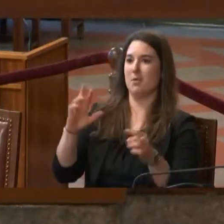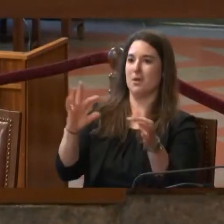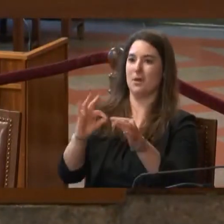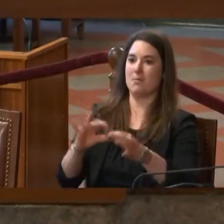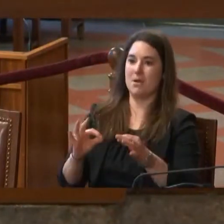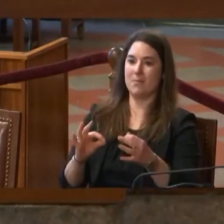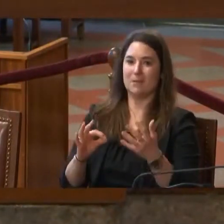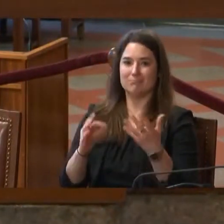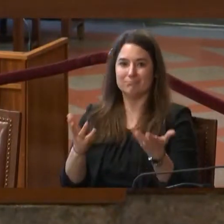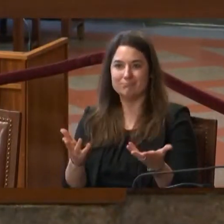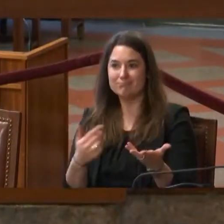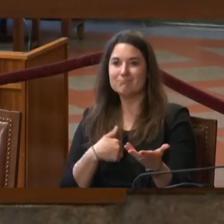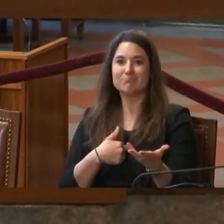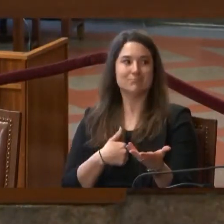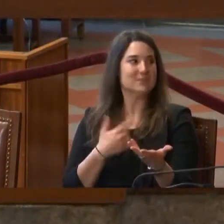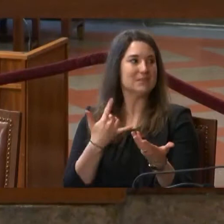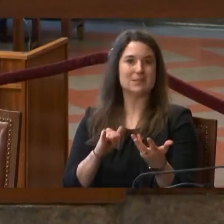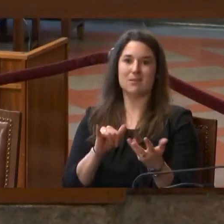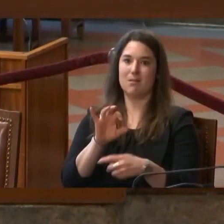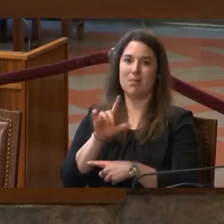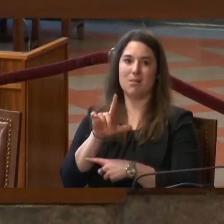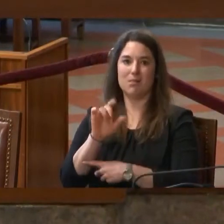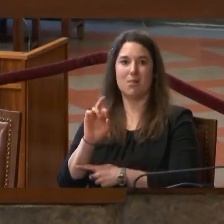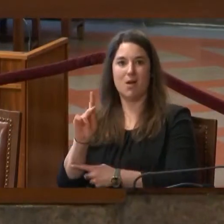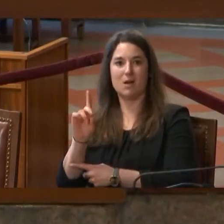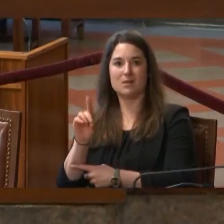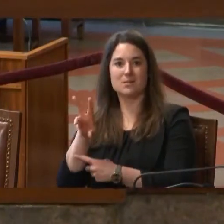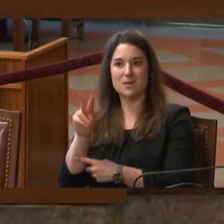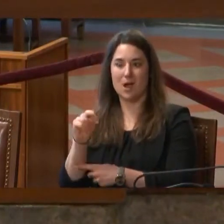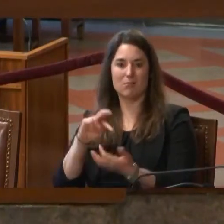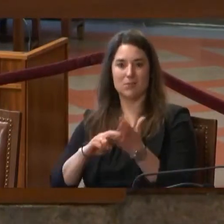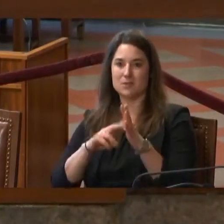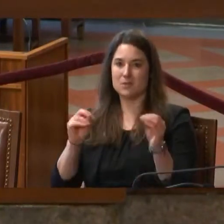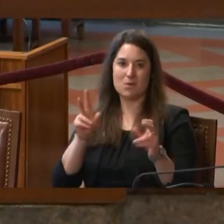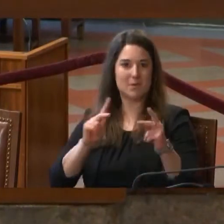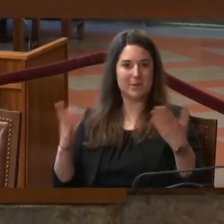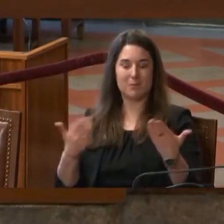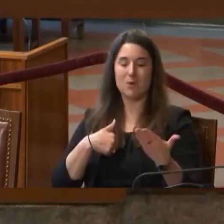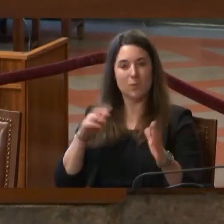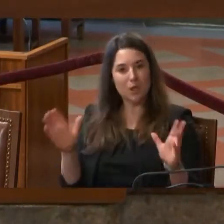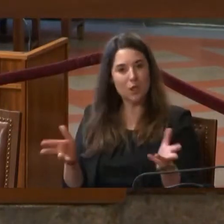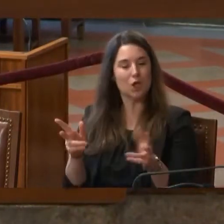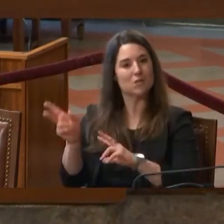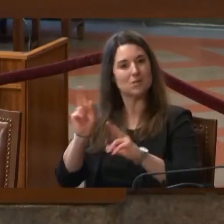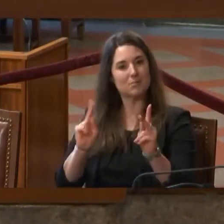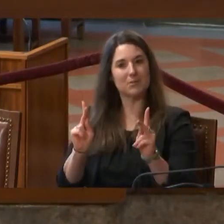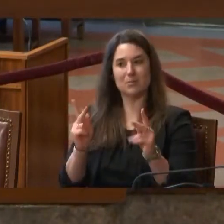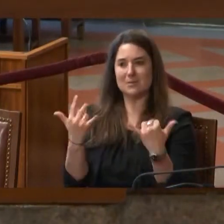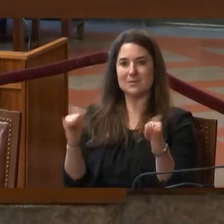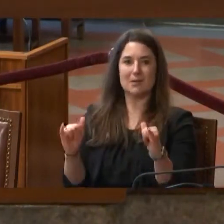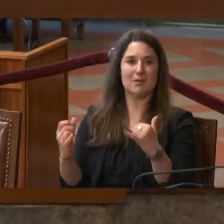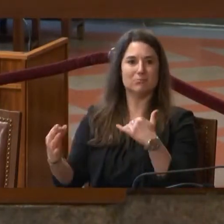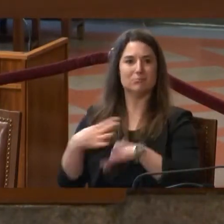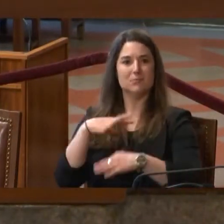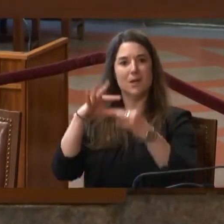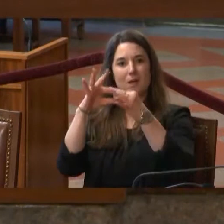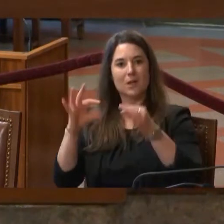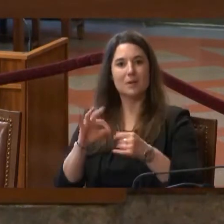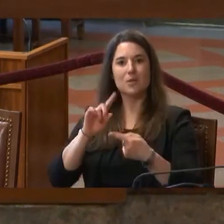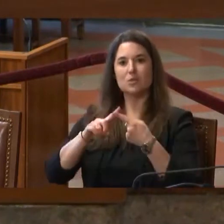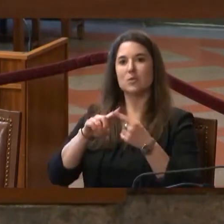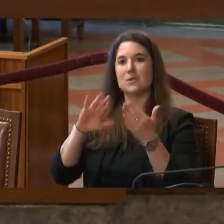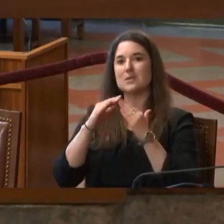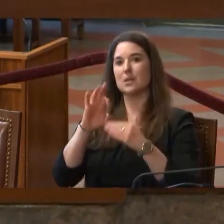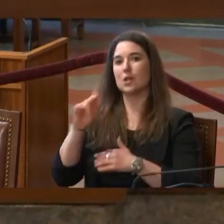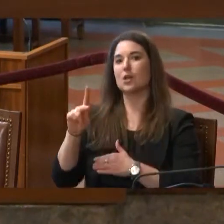comment. However, council chambers remain on lockdown, but we do encourage the public to submit comment to city clerk's